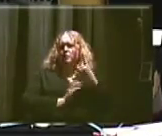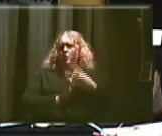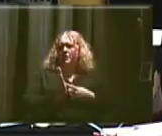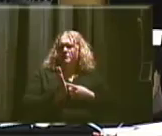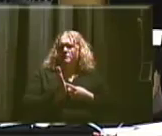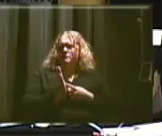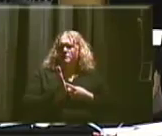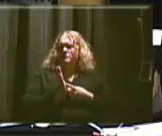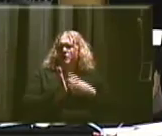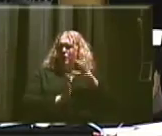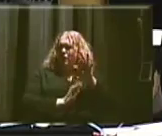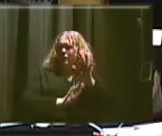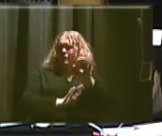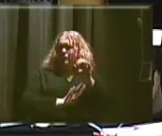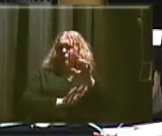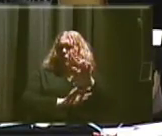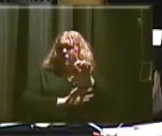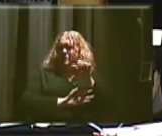decisions on,